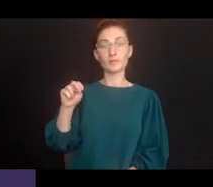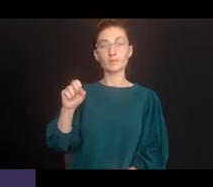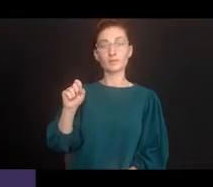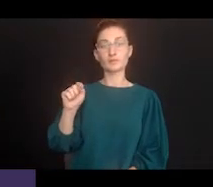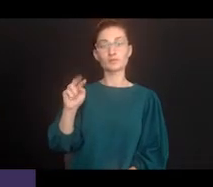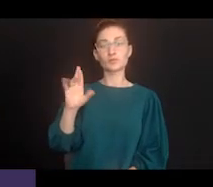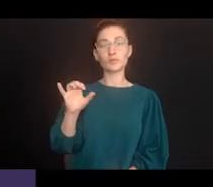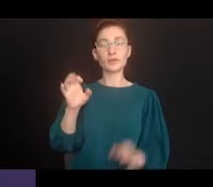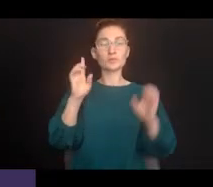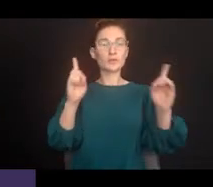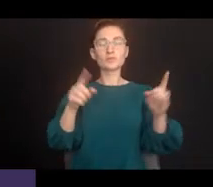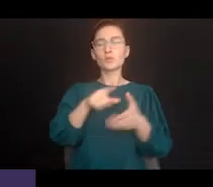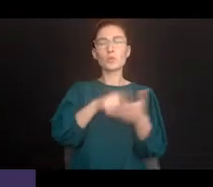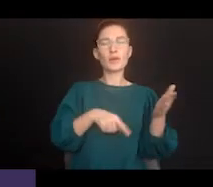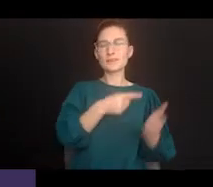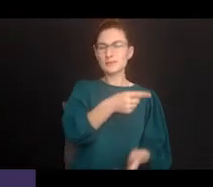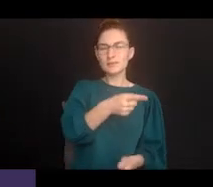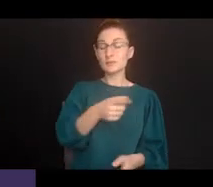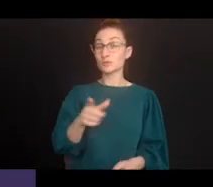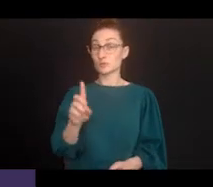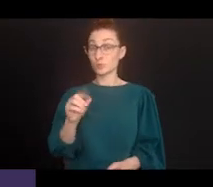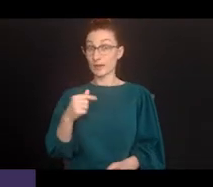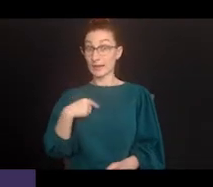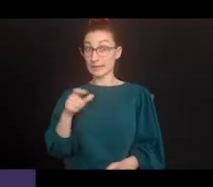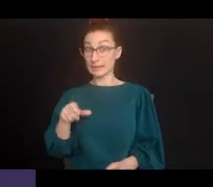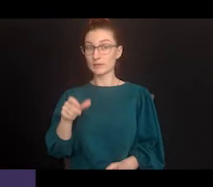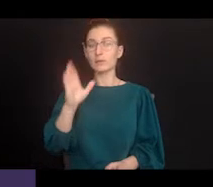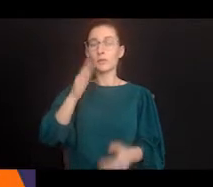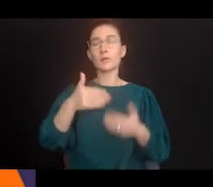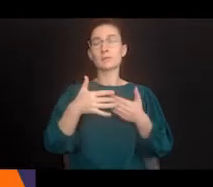Compensatory education. What is it and do I need it?